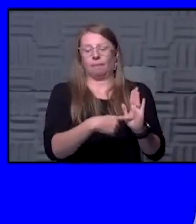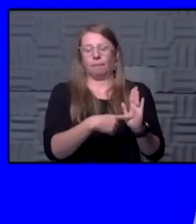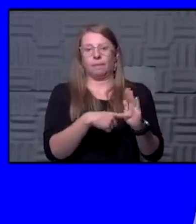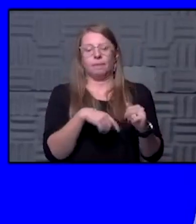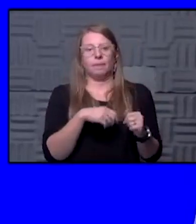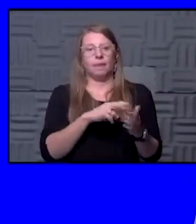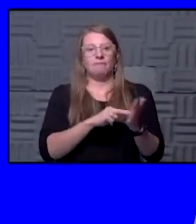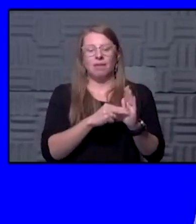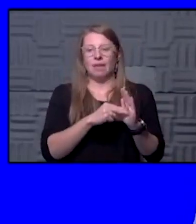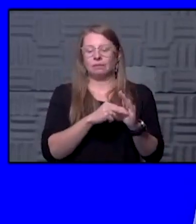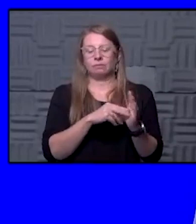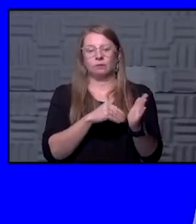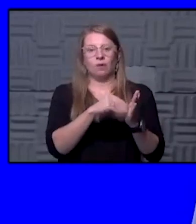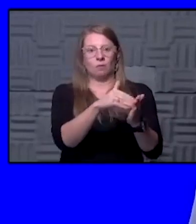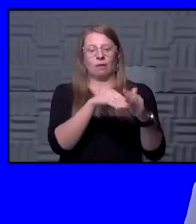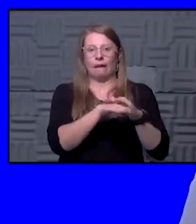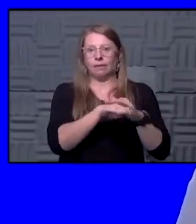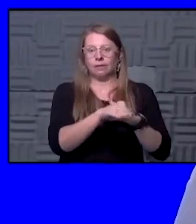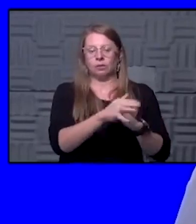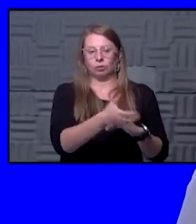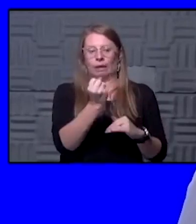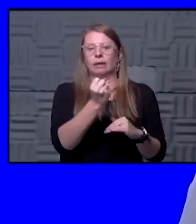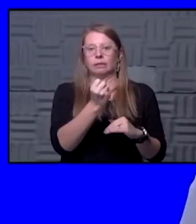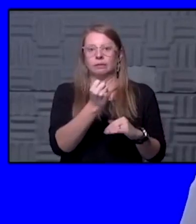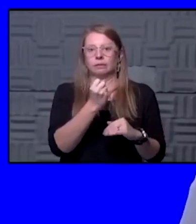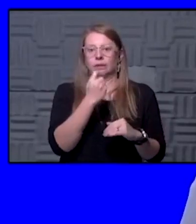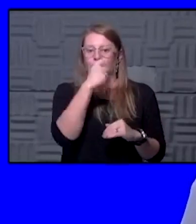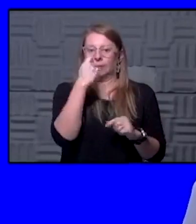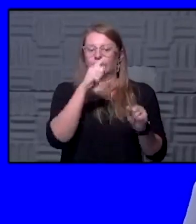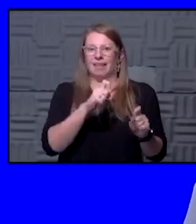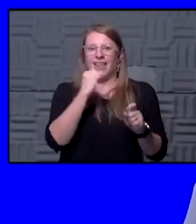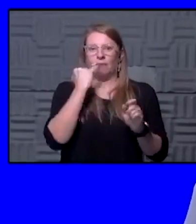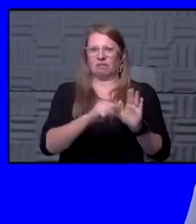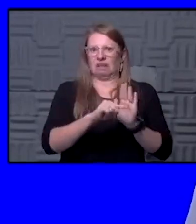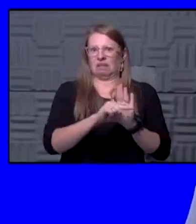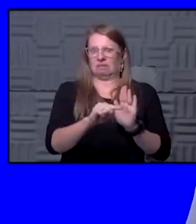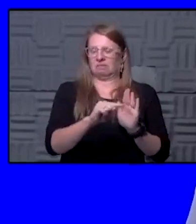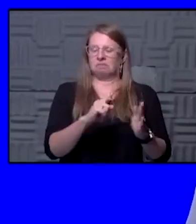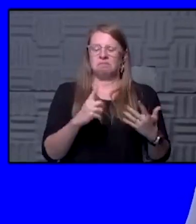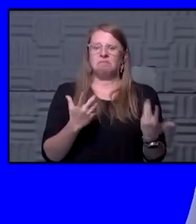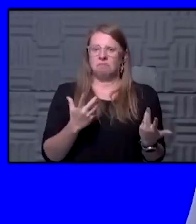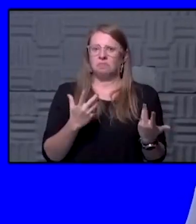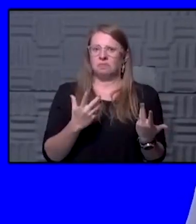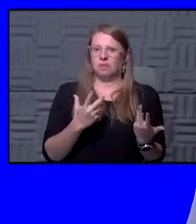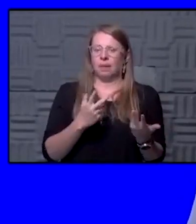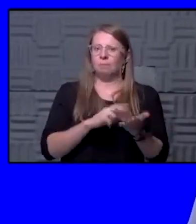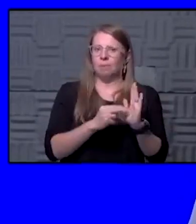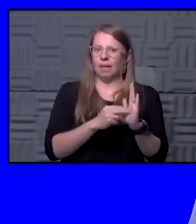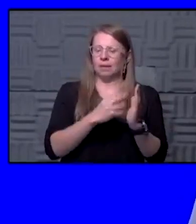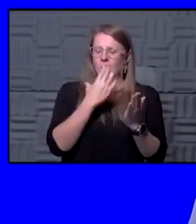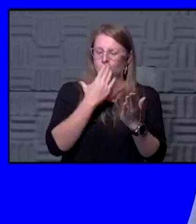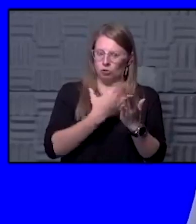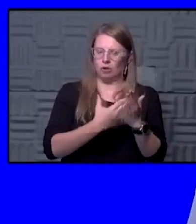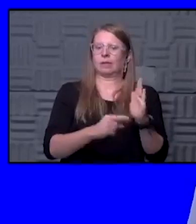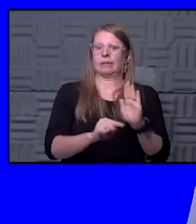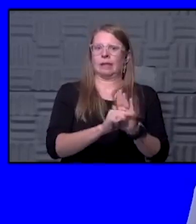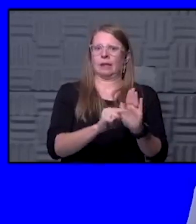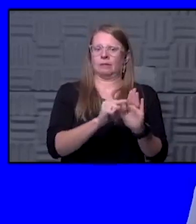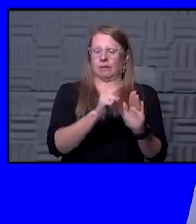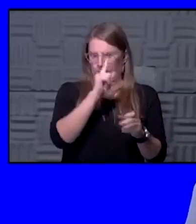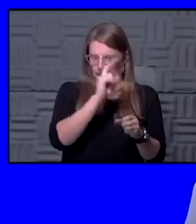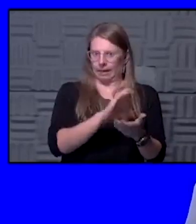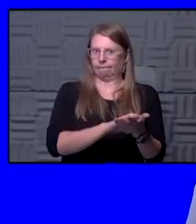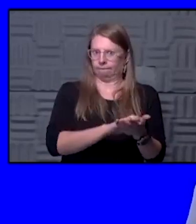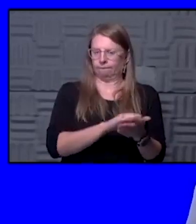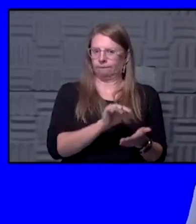frequent access to be able to get it, if it's negative, really it's a very good negative predictive value, saying that if it's